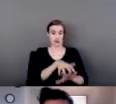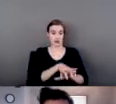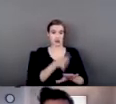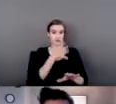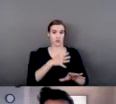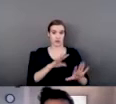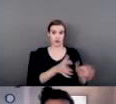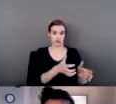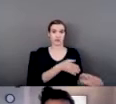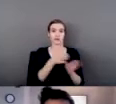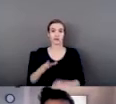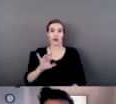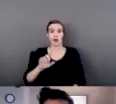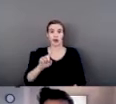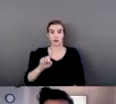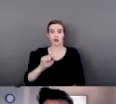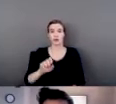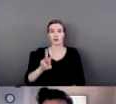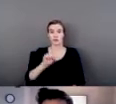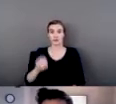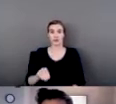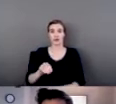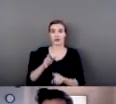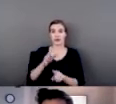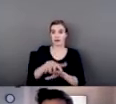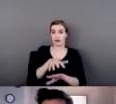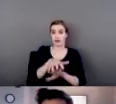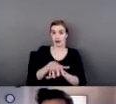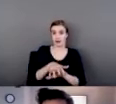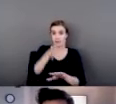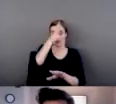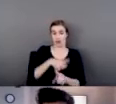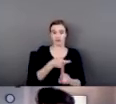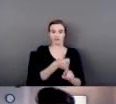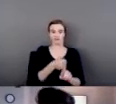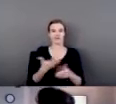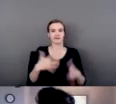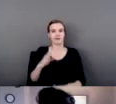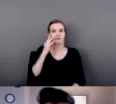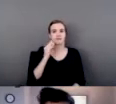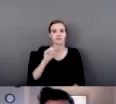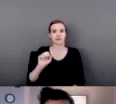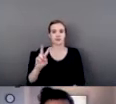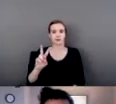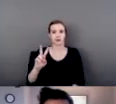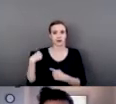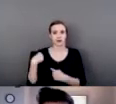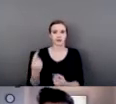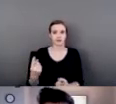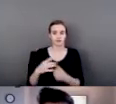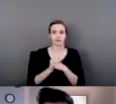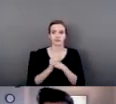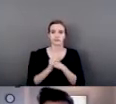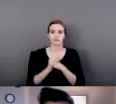and 81.6% of Native men had experienced some sort of sexual violence in their lifetime. Then when